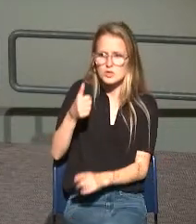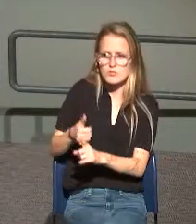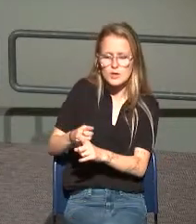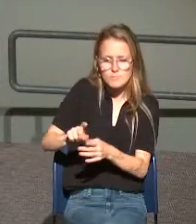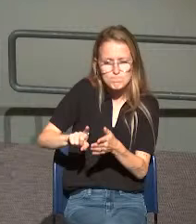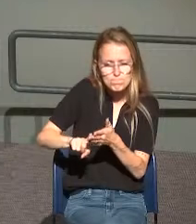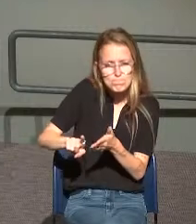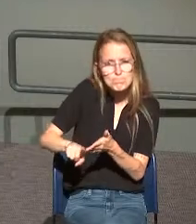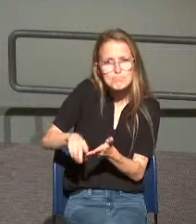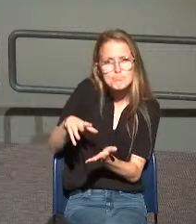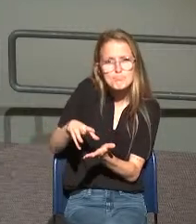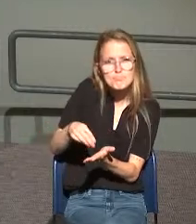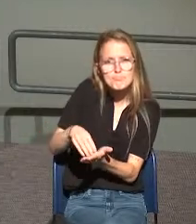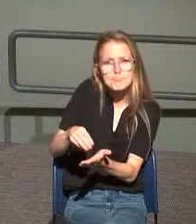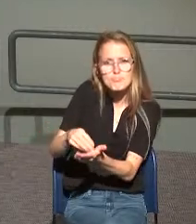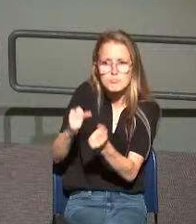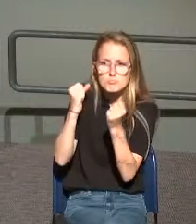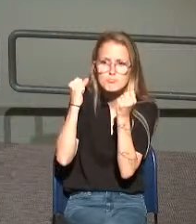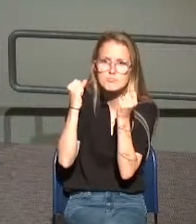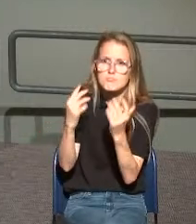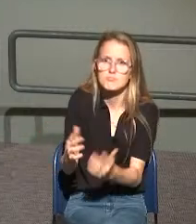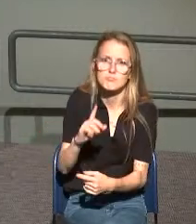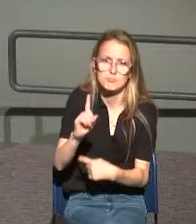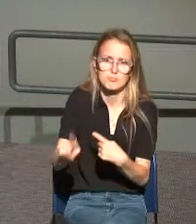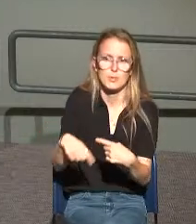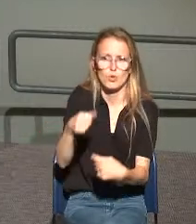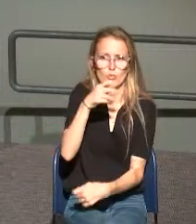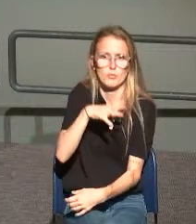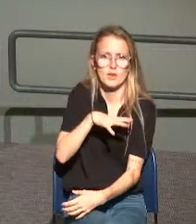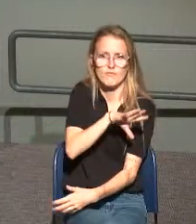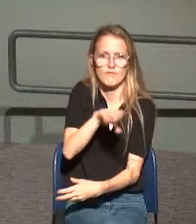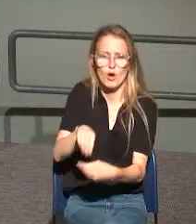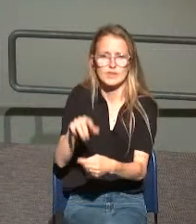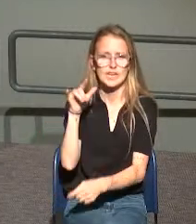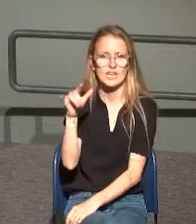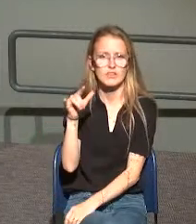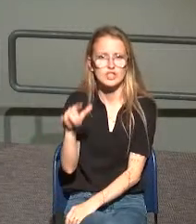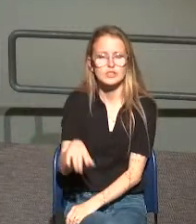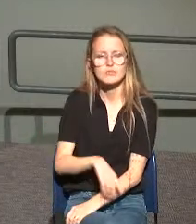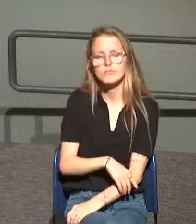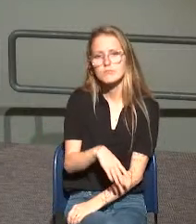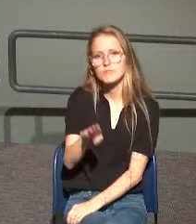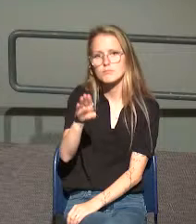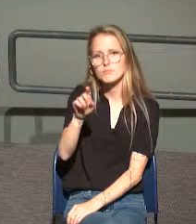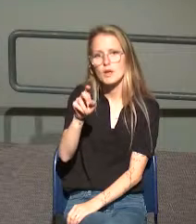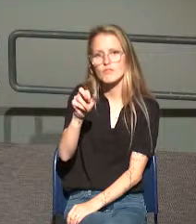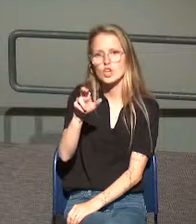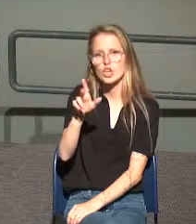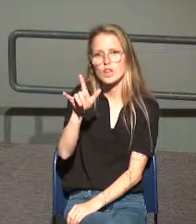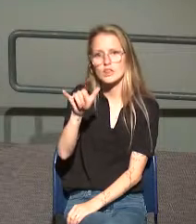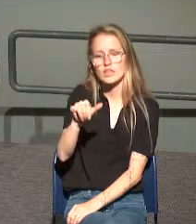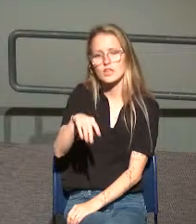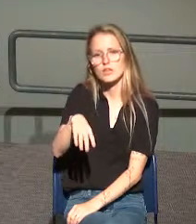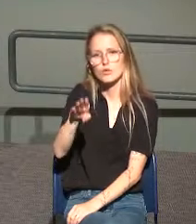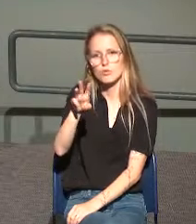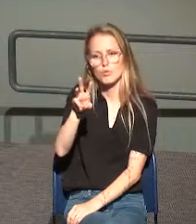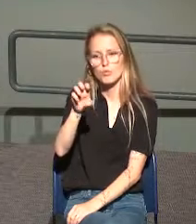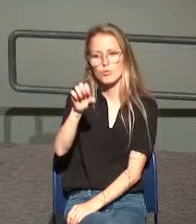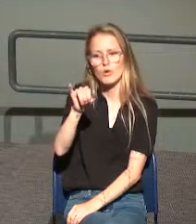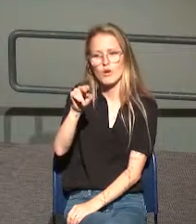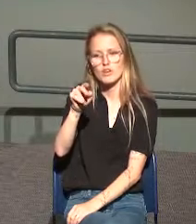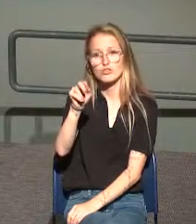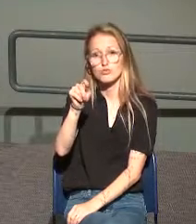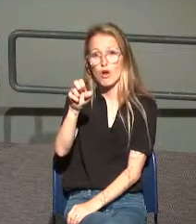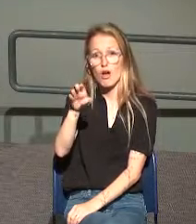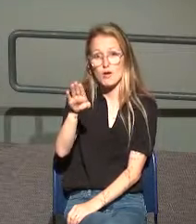topic of women in military aviation. Beverly Weintraub is the author of Wings of Gold, the story